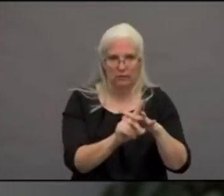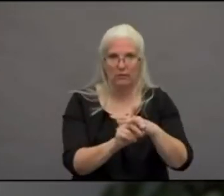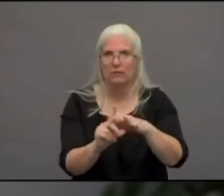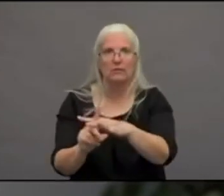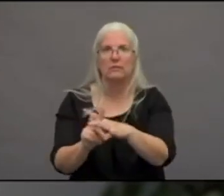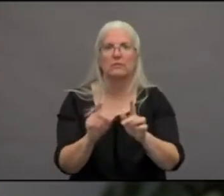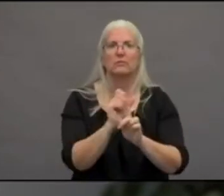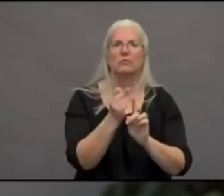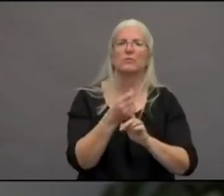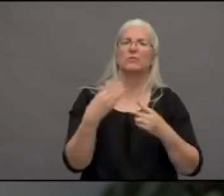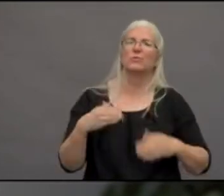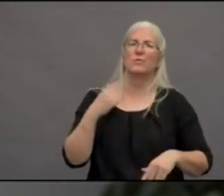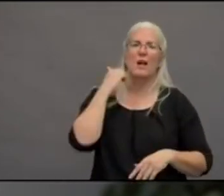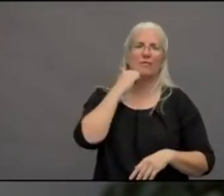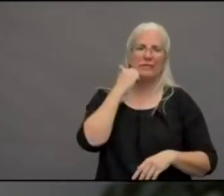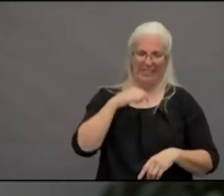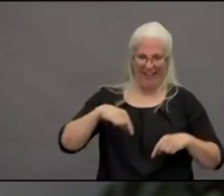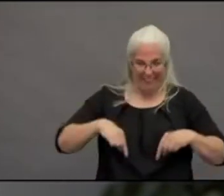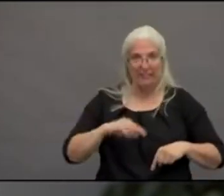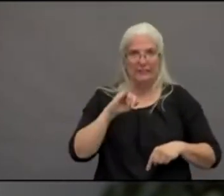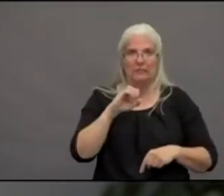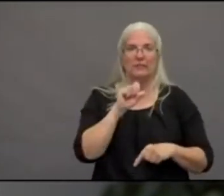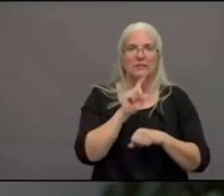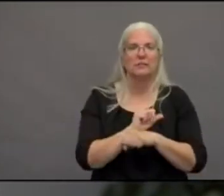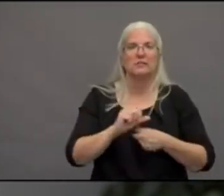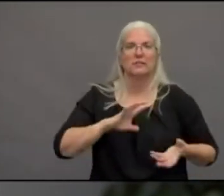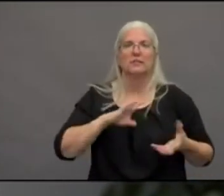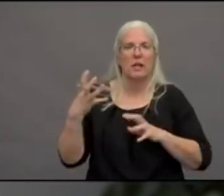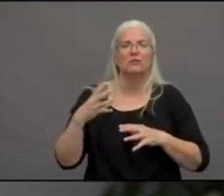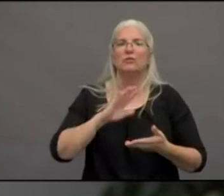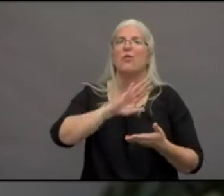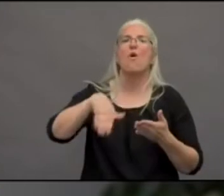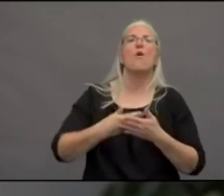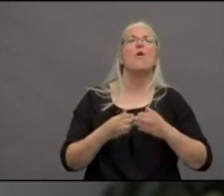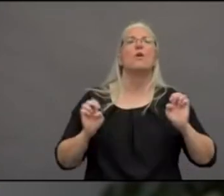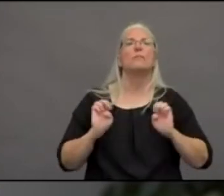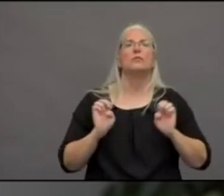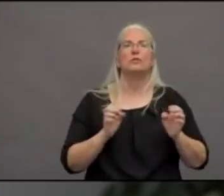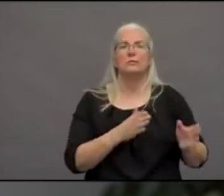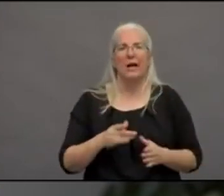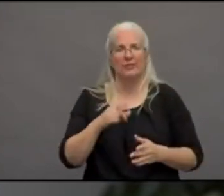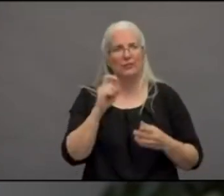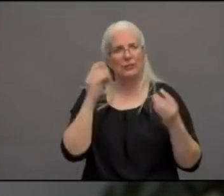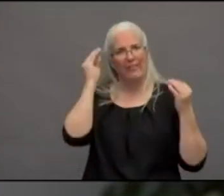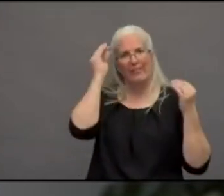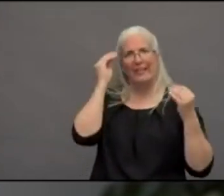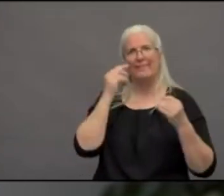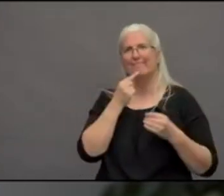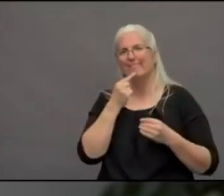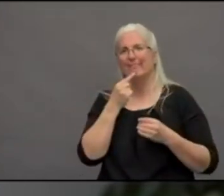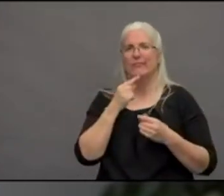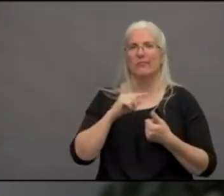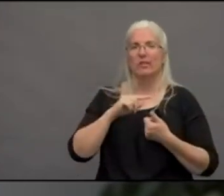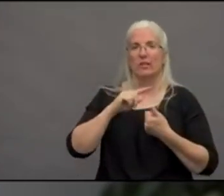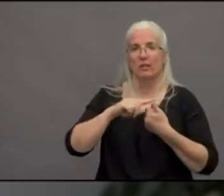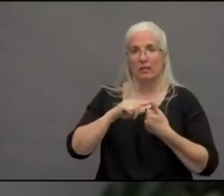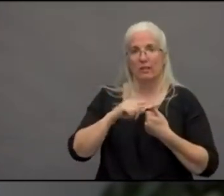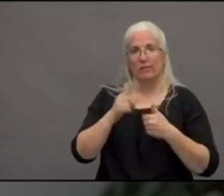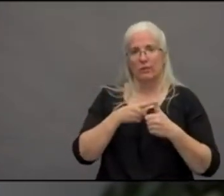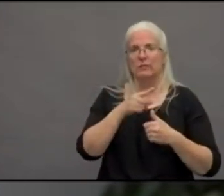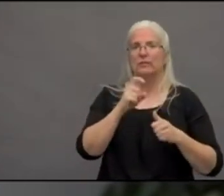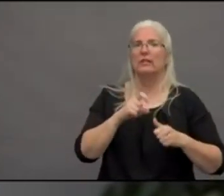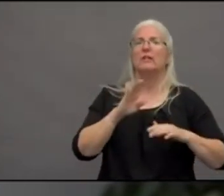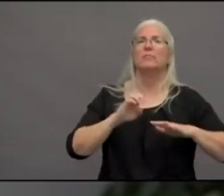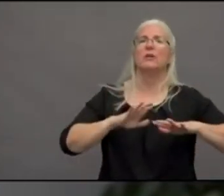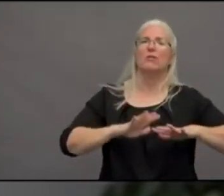pandemic. All of the plans should consider two things. One, and it's kind of two words, being calm and being connected. What are the things and the